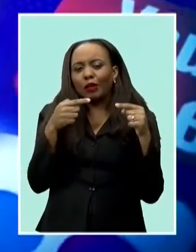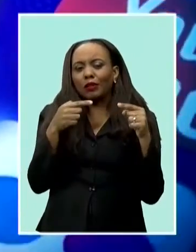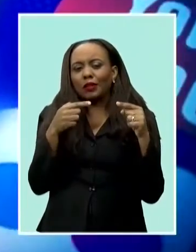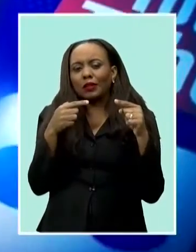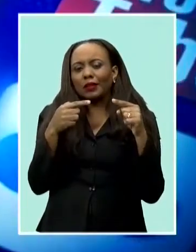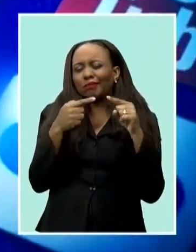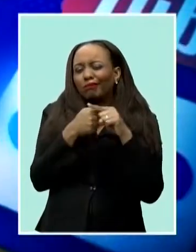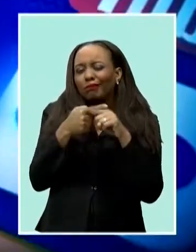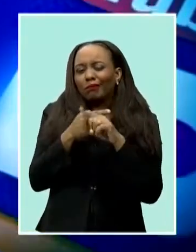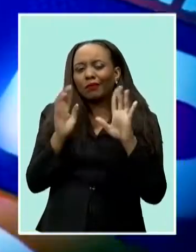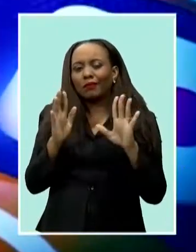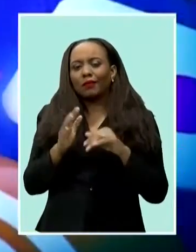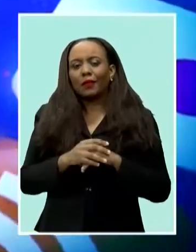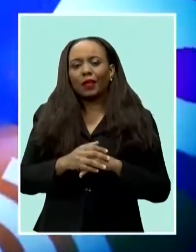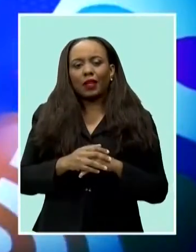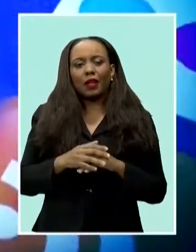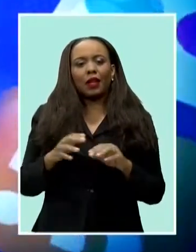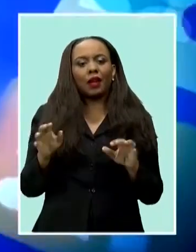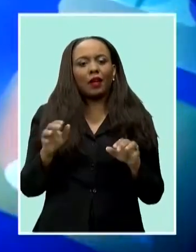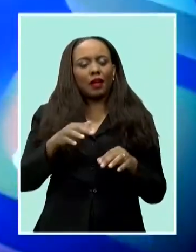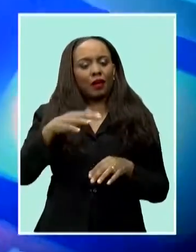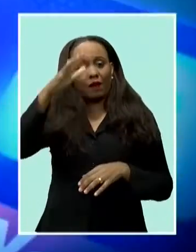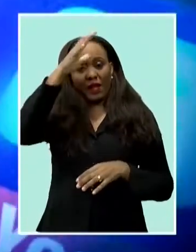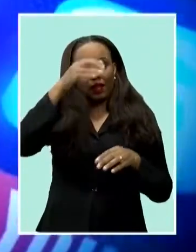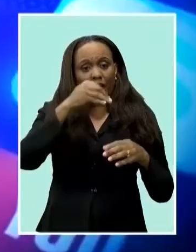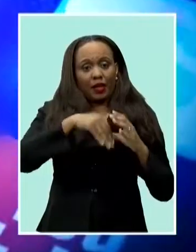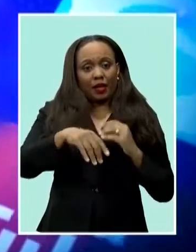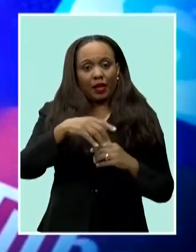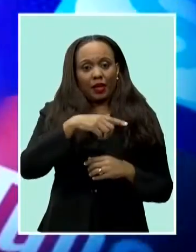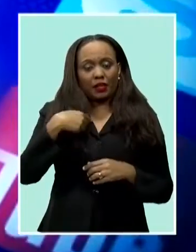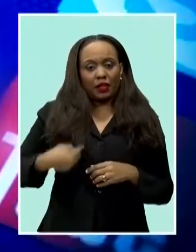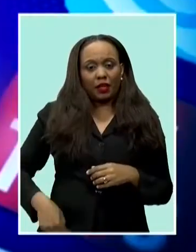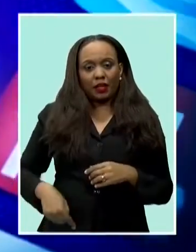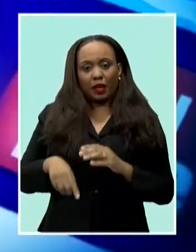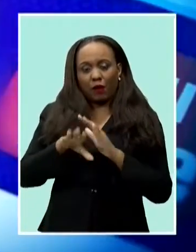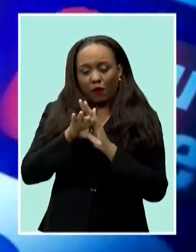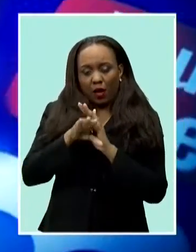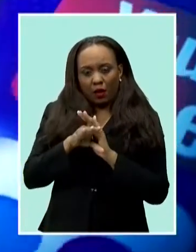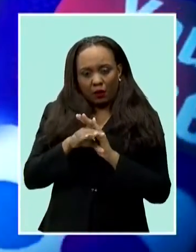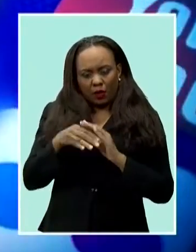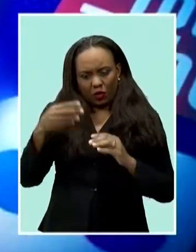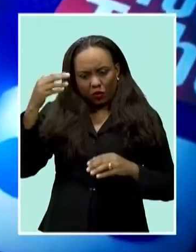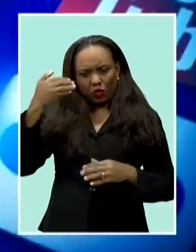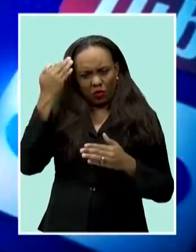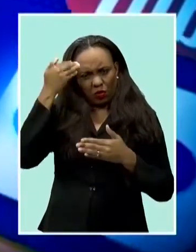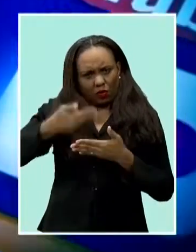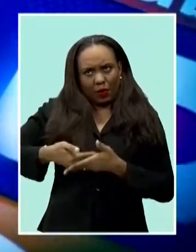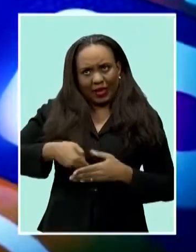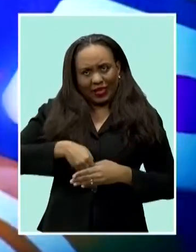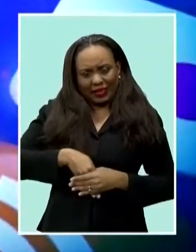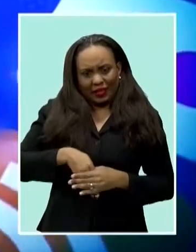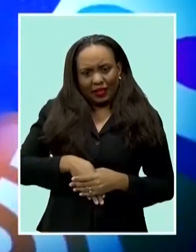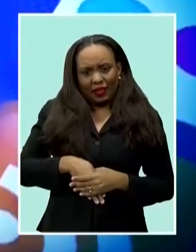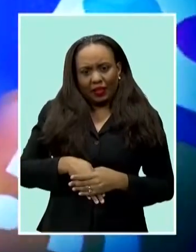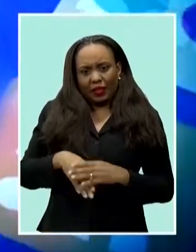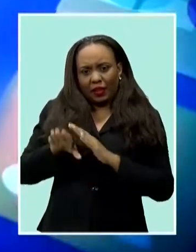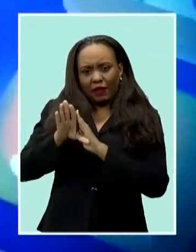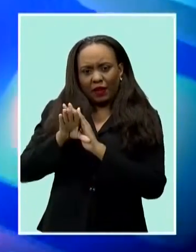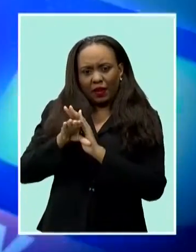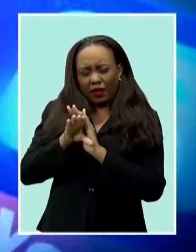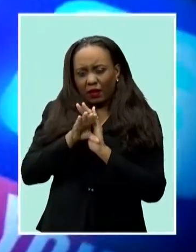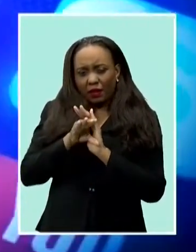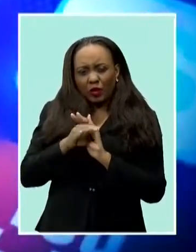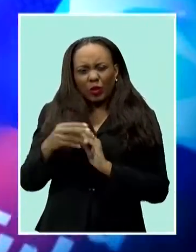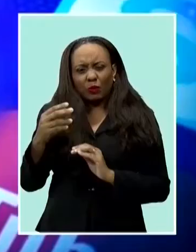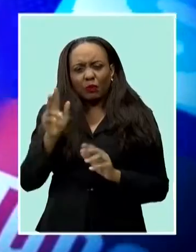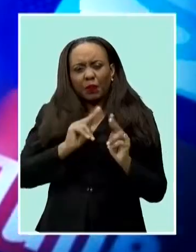decided to film his wife's ultrasound, but I'm sure he wasn't expecting what he saw. The video, which has now been viewed more than 2